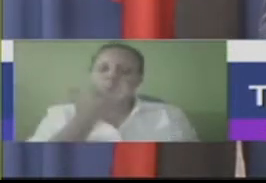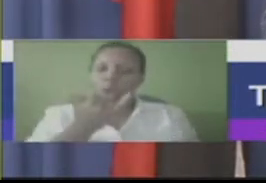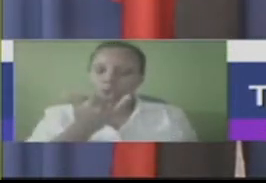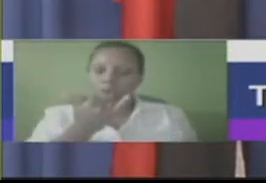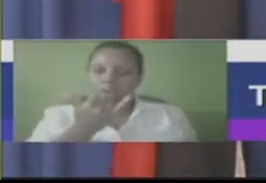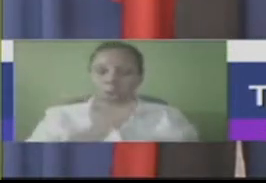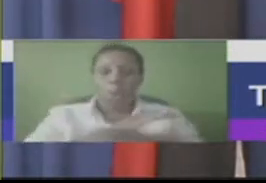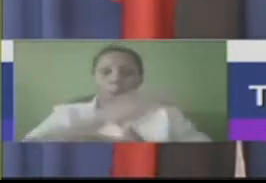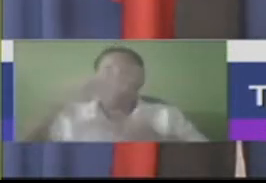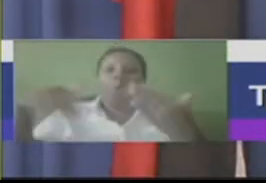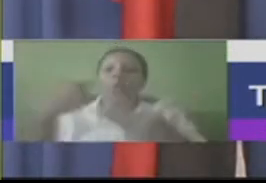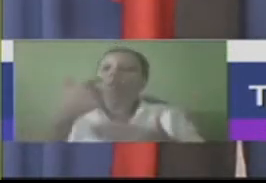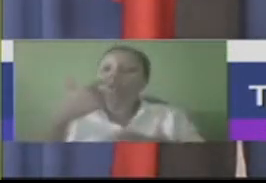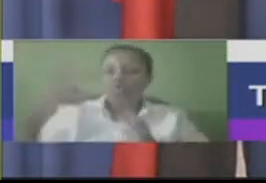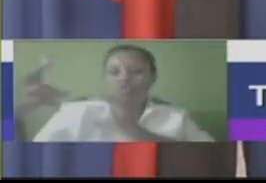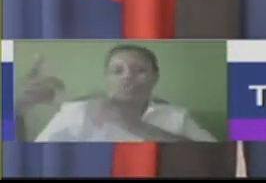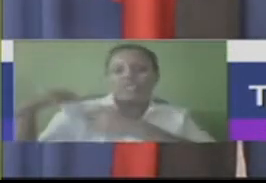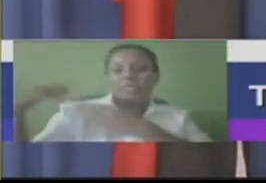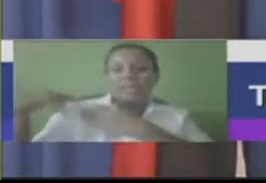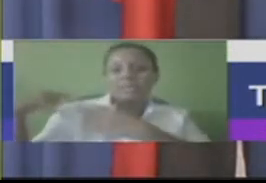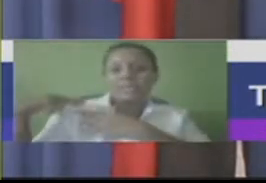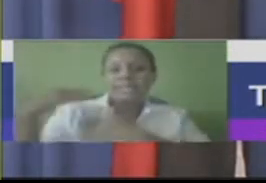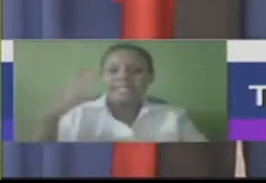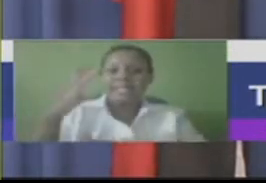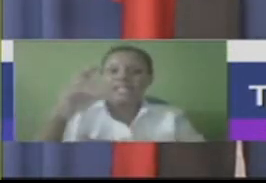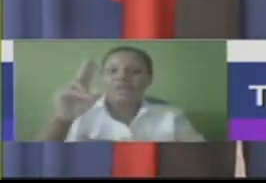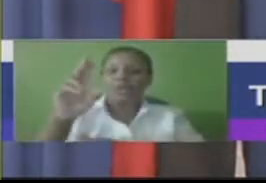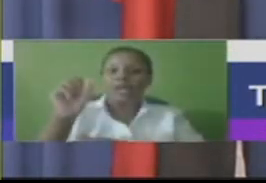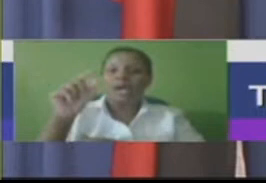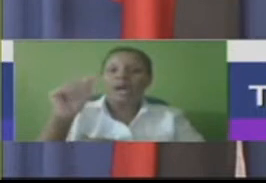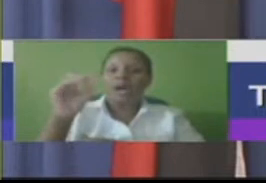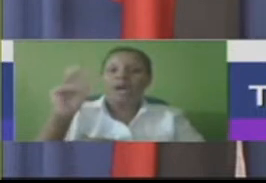Department and the Health Department of Trinidad and Tobago.